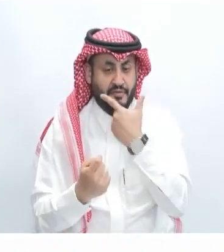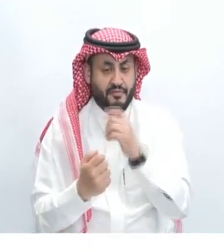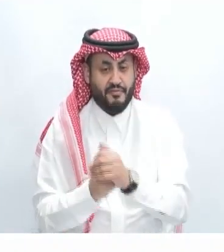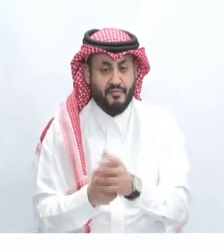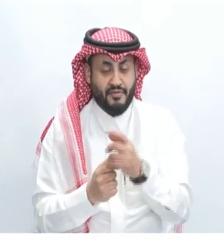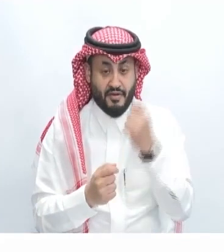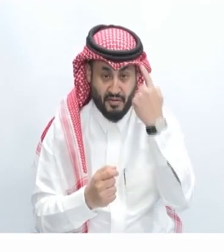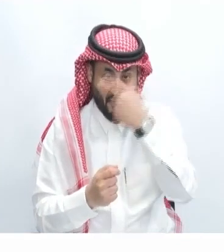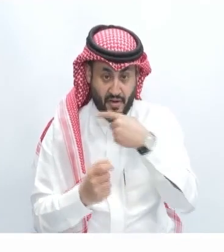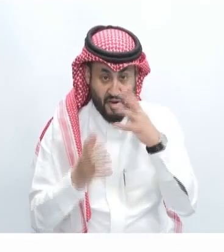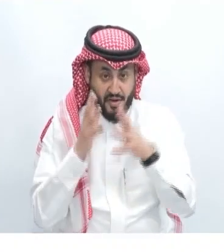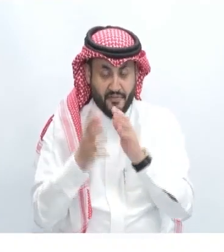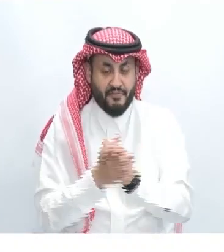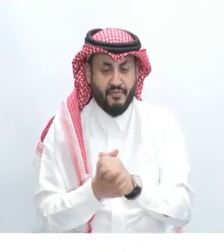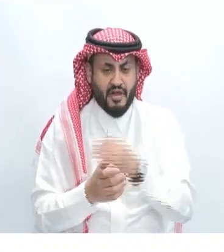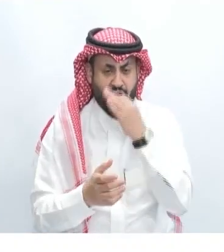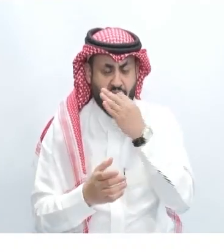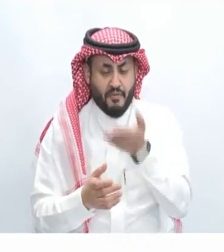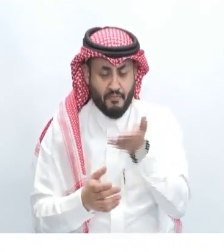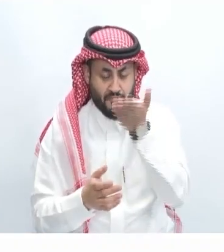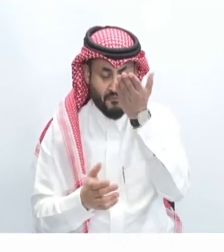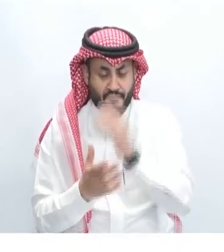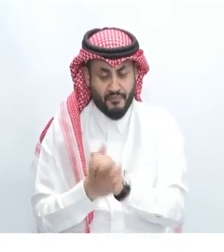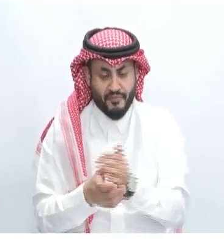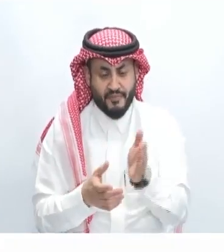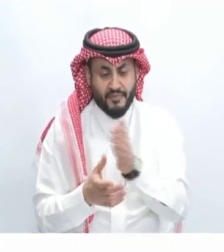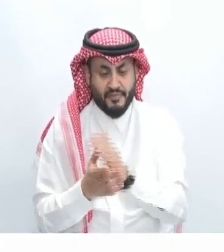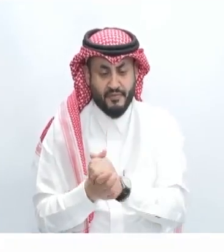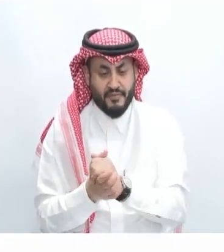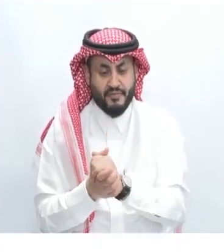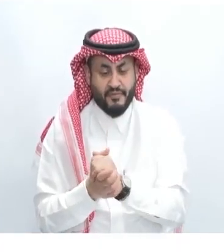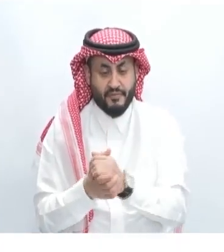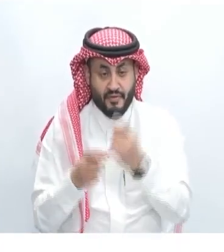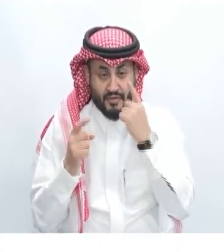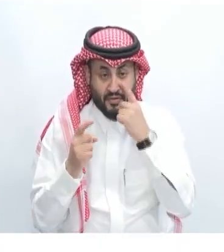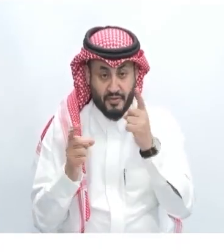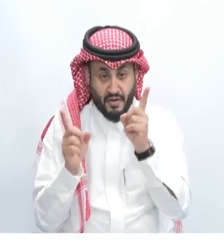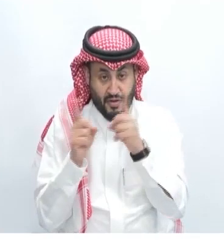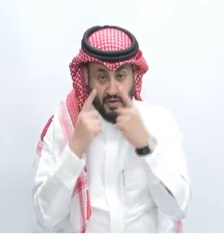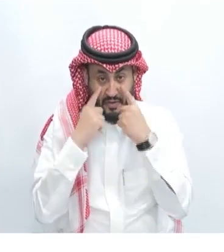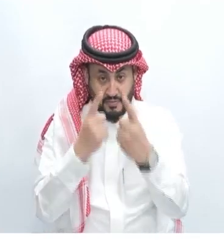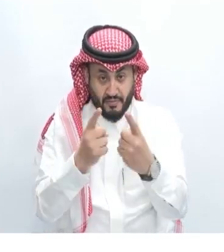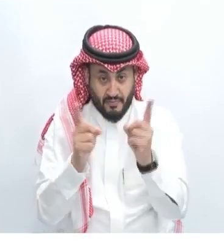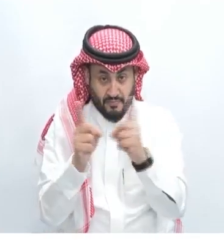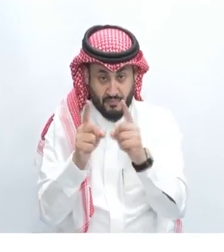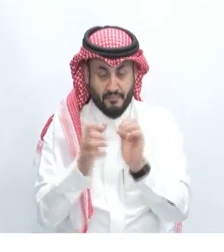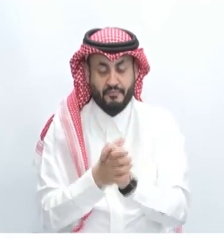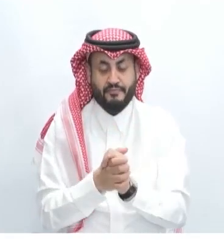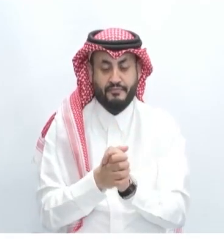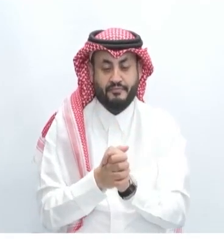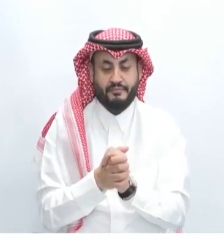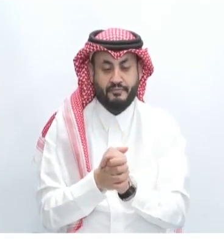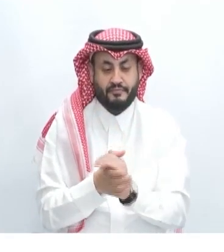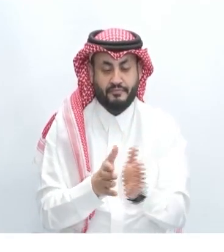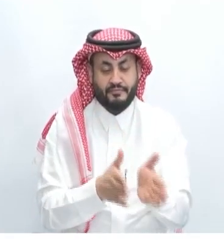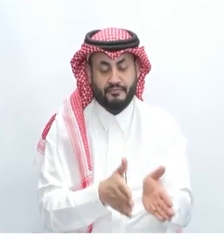the gestures and to speak in loud voice and to maintain a good eye contact.